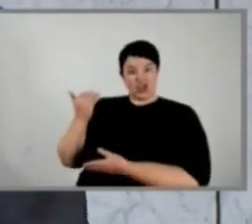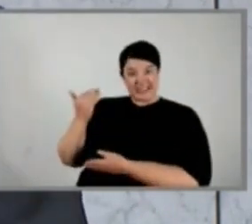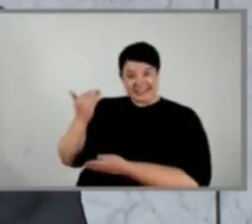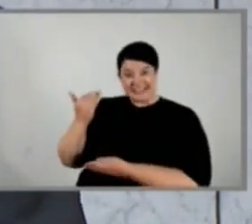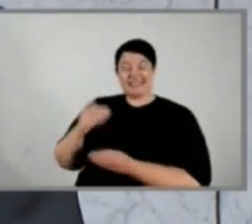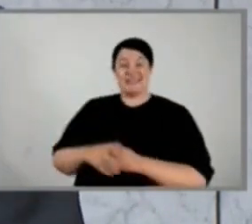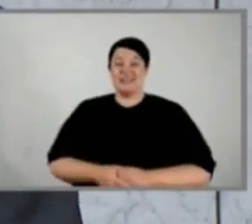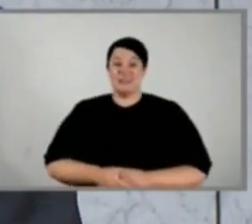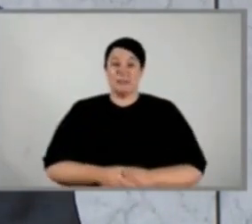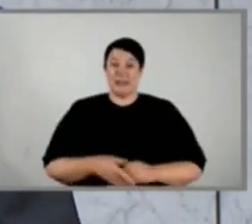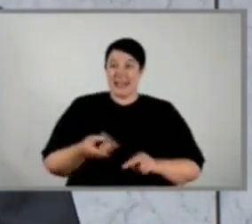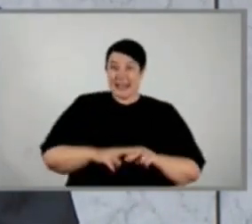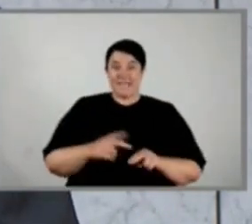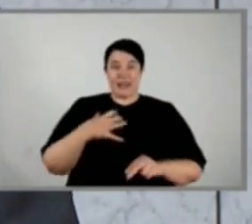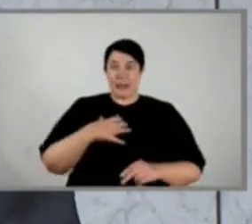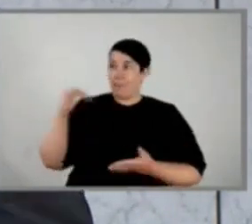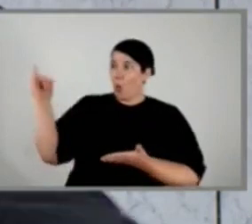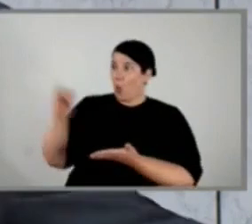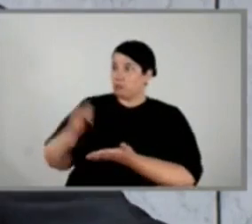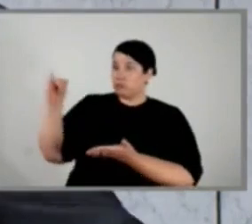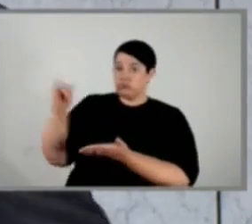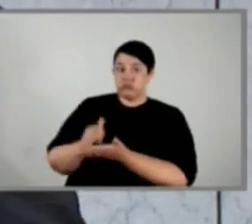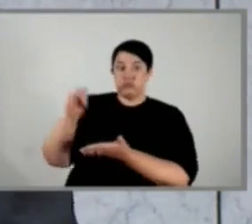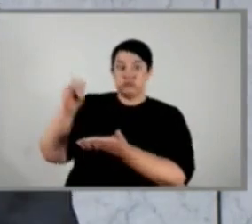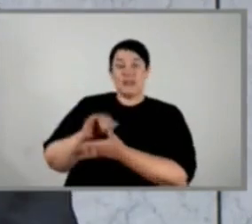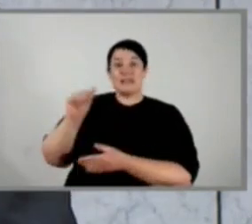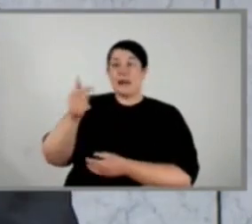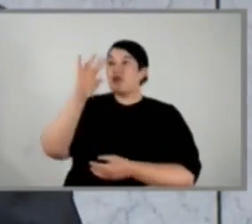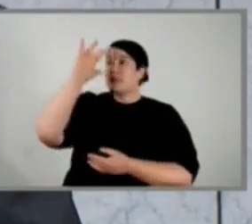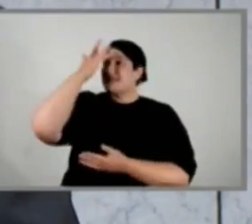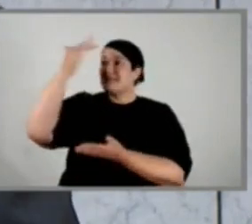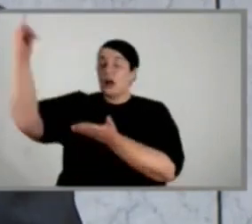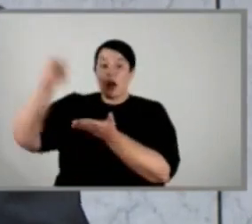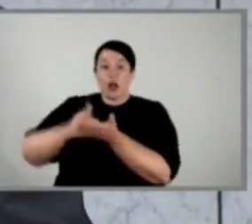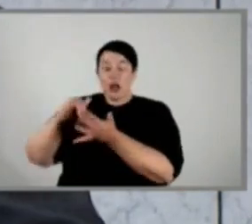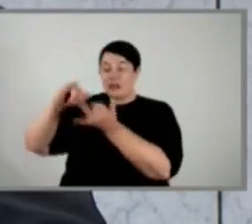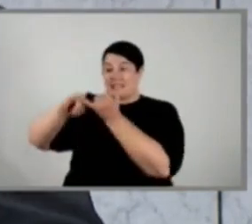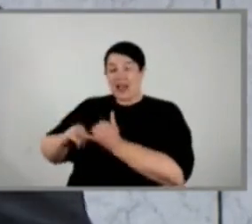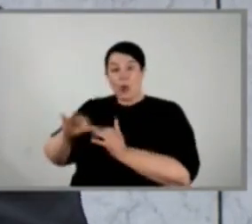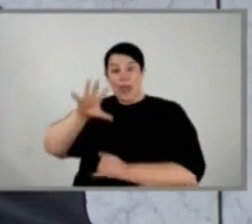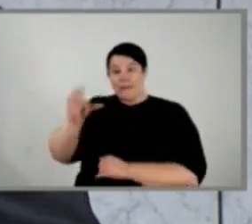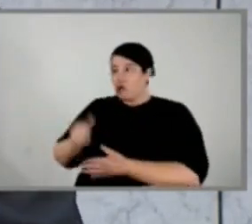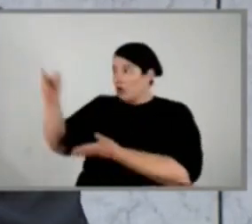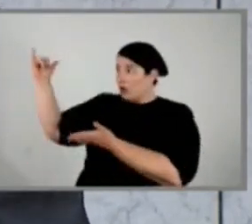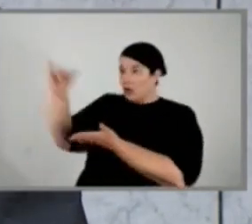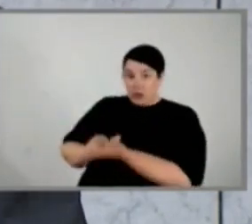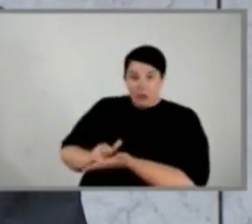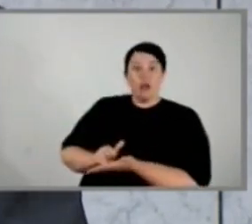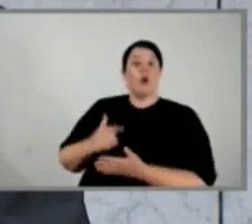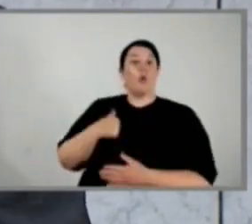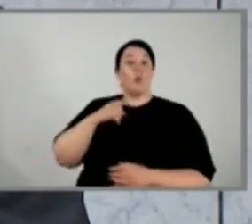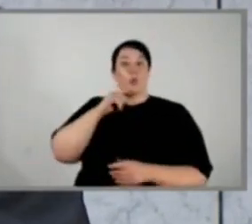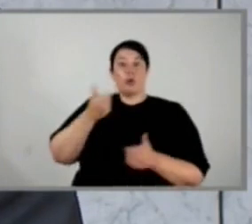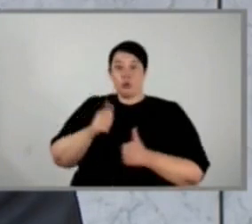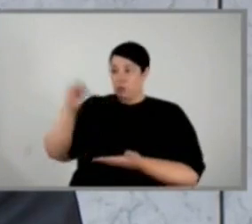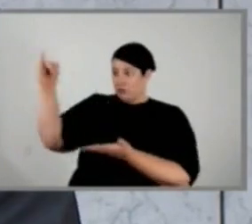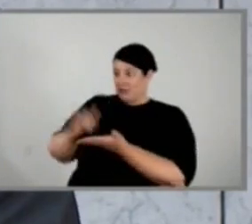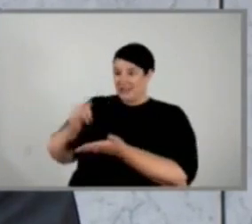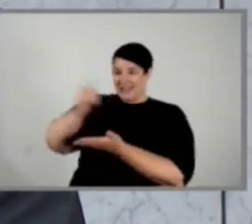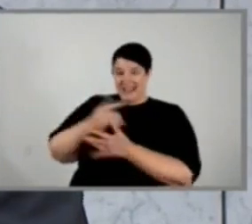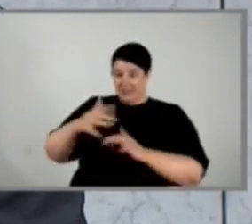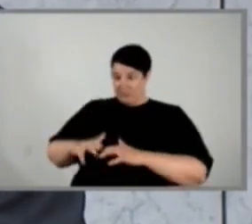become necessary, and when we have some coming out of India, we've got some coming from South Africa, we will use the ports where the facilities are there, because that will be